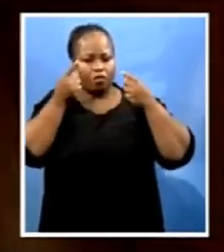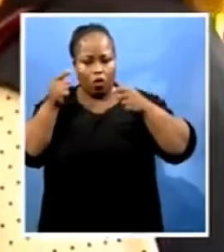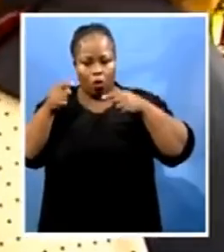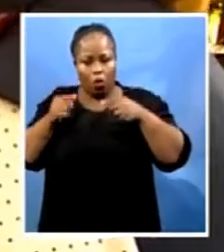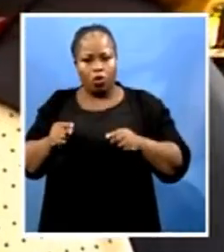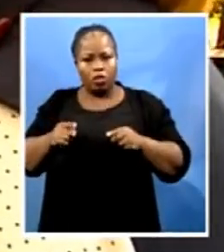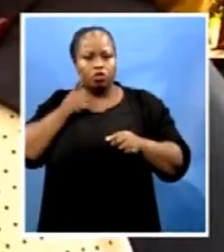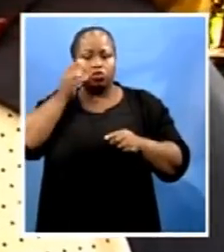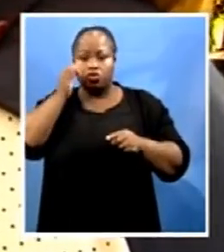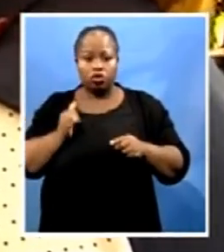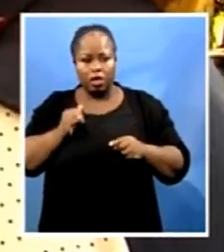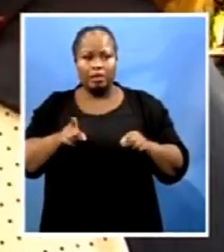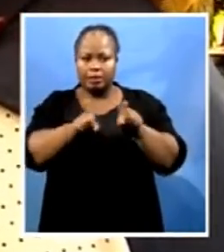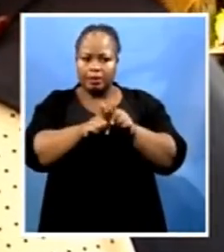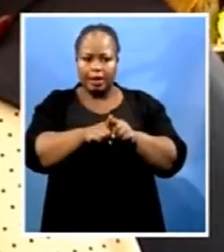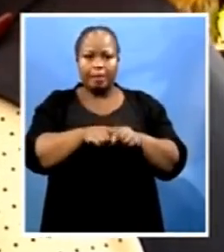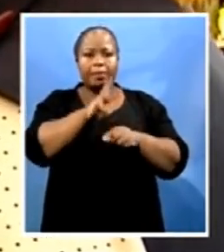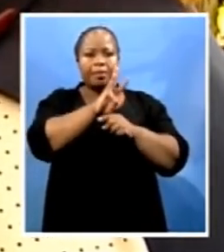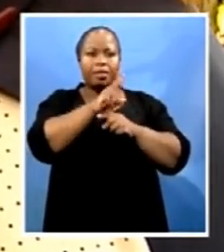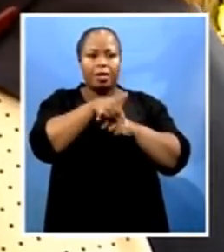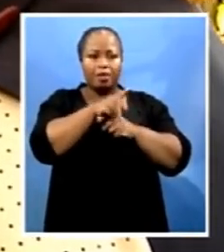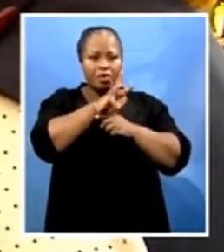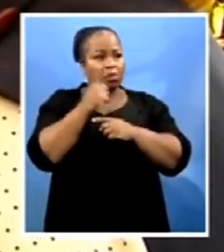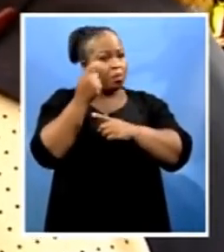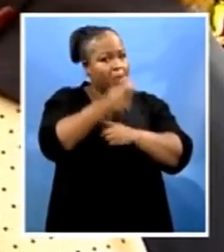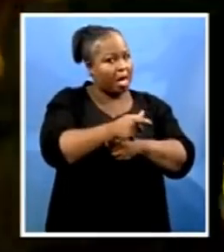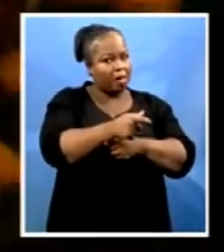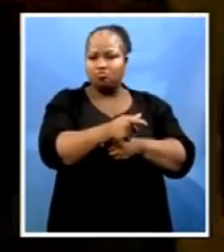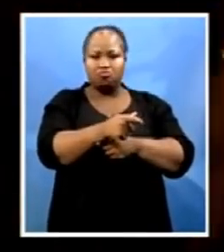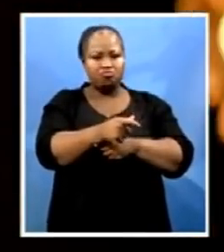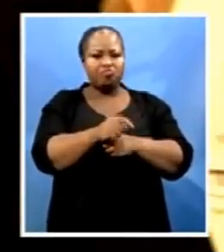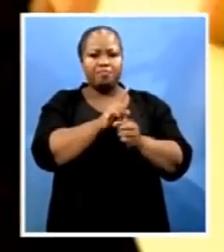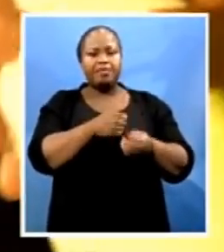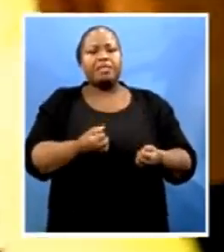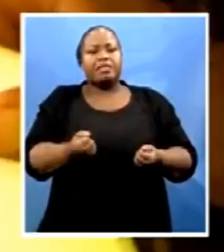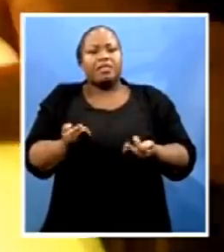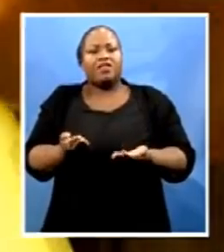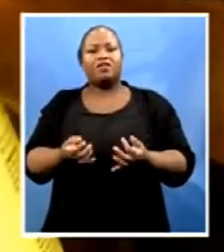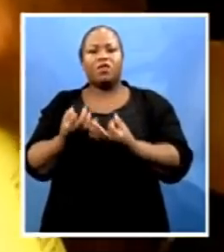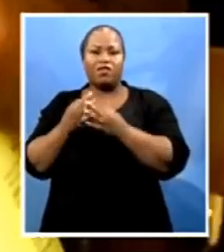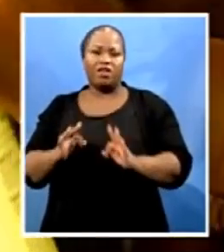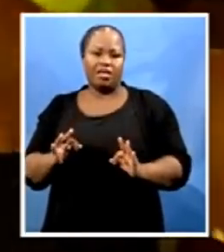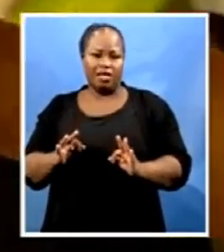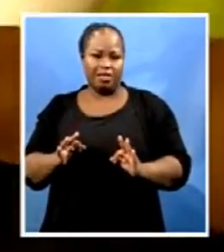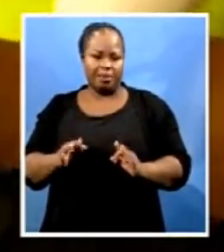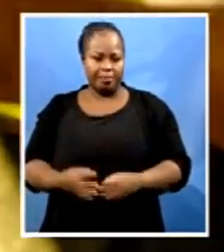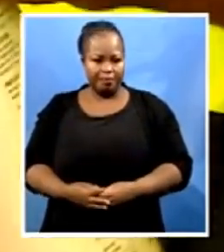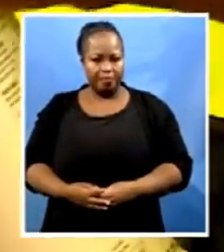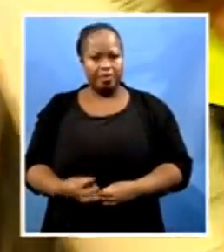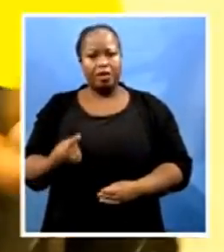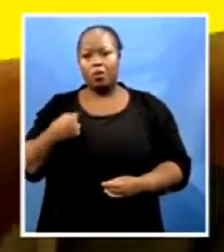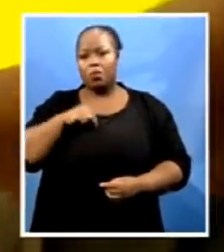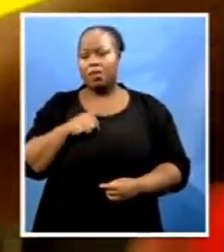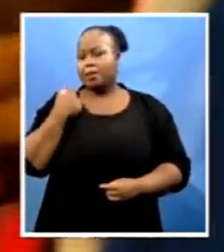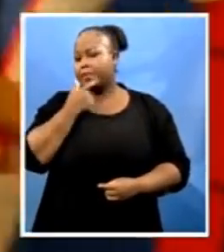bono basis. In the 1 month of our existence, we have received